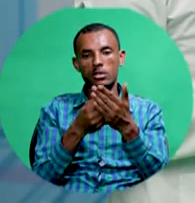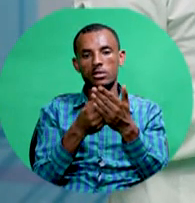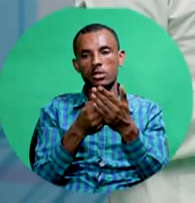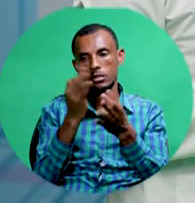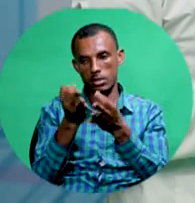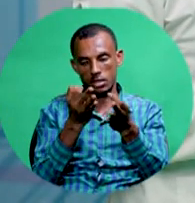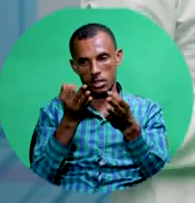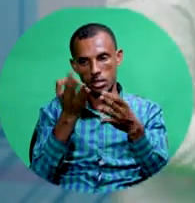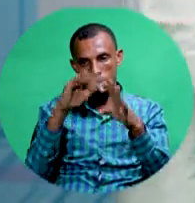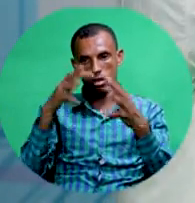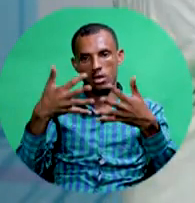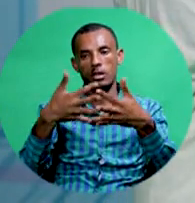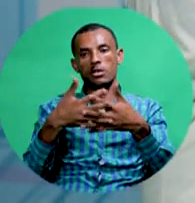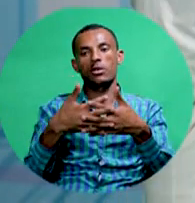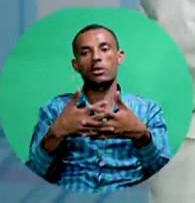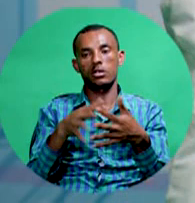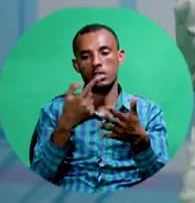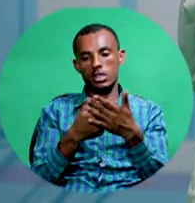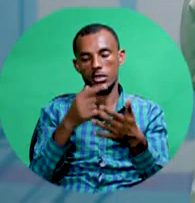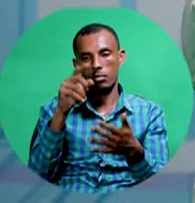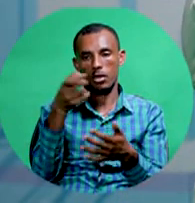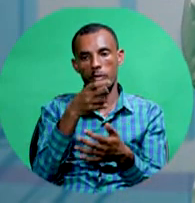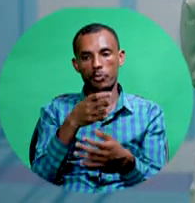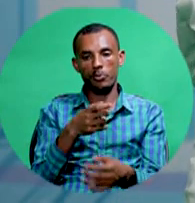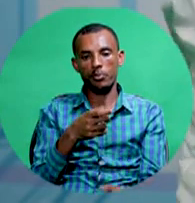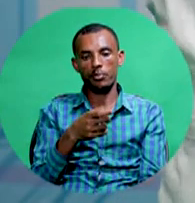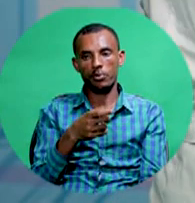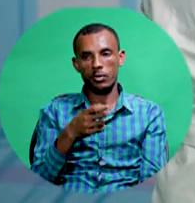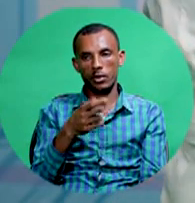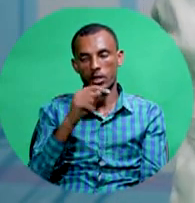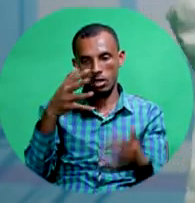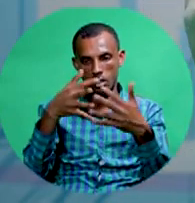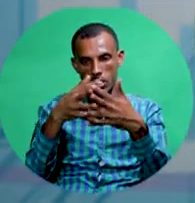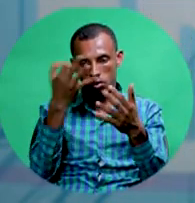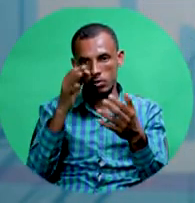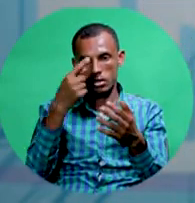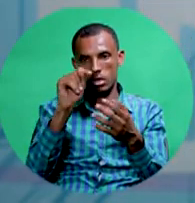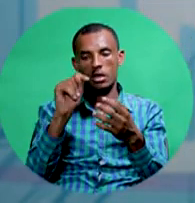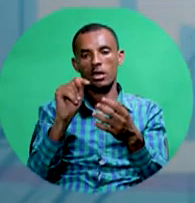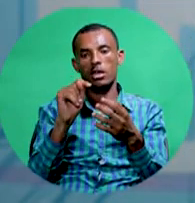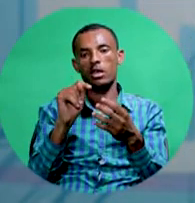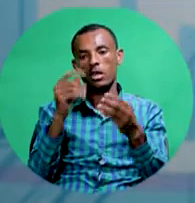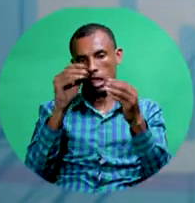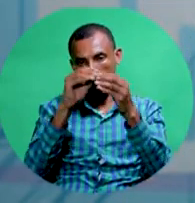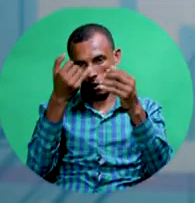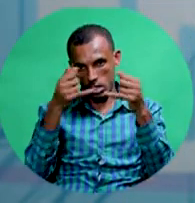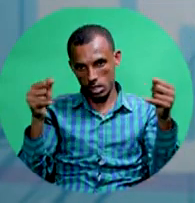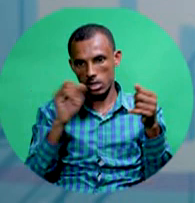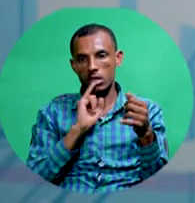original integral. So this becomes, the integral of the equation is this